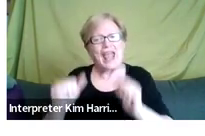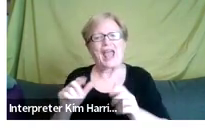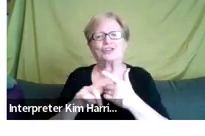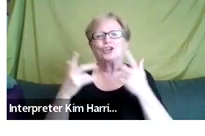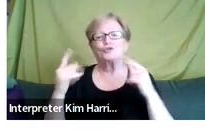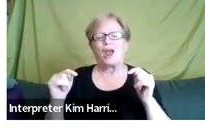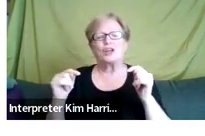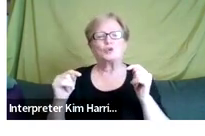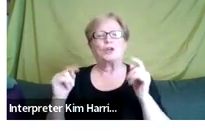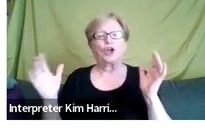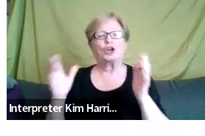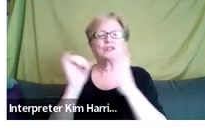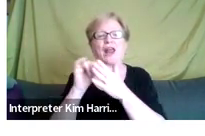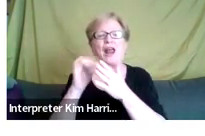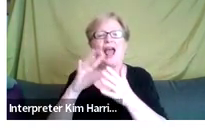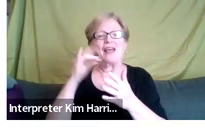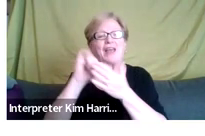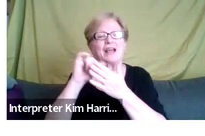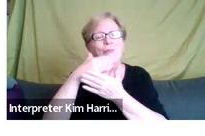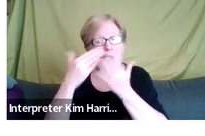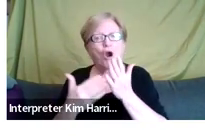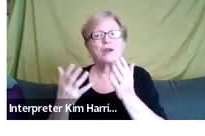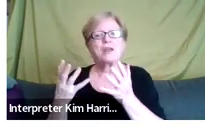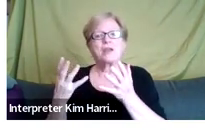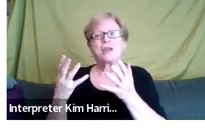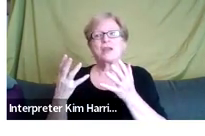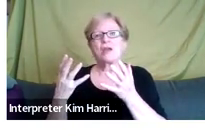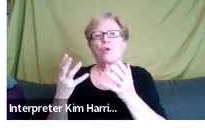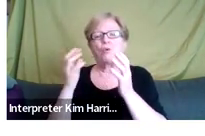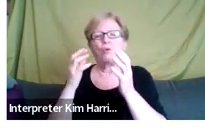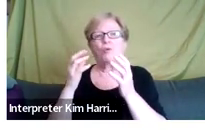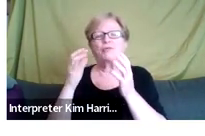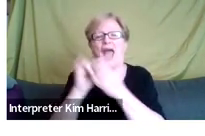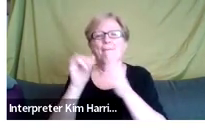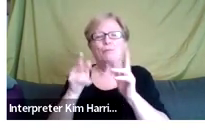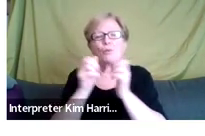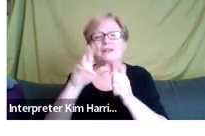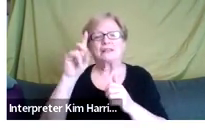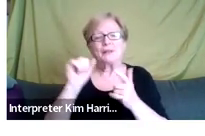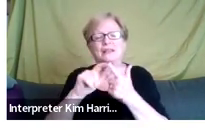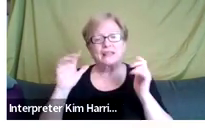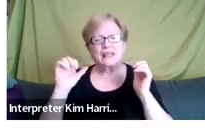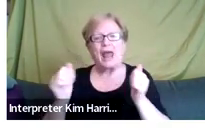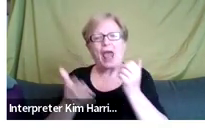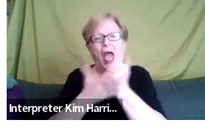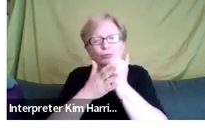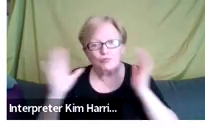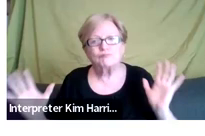as a sector that people with disabilities, women with disabilities can definitely